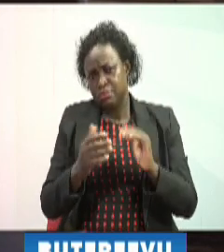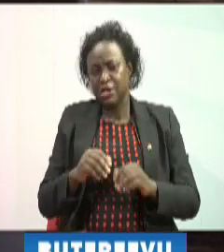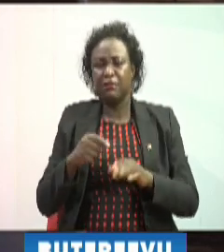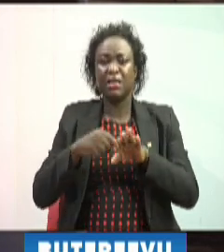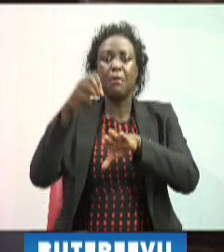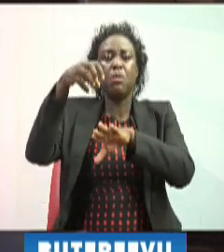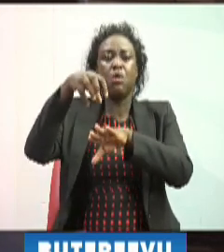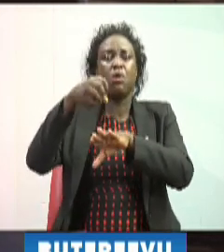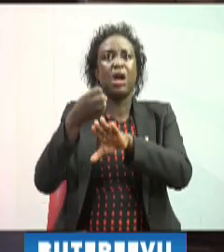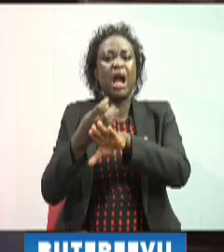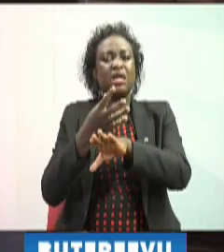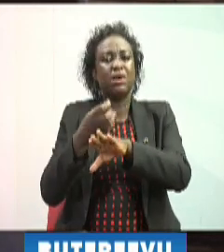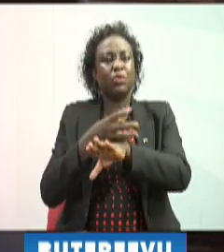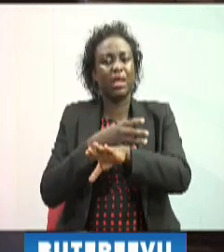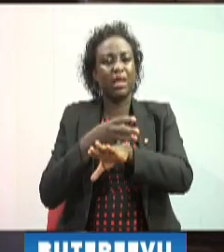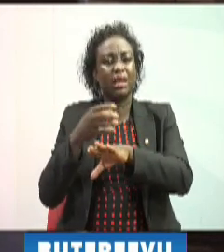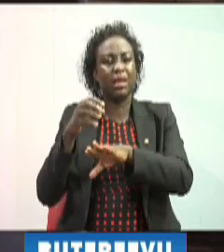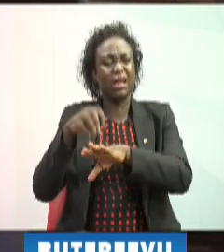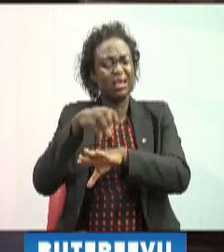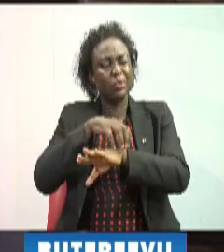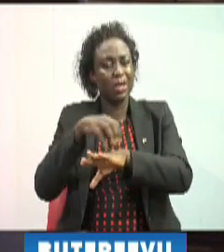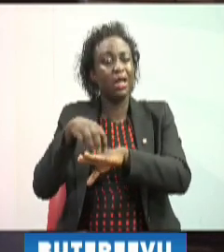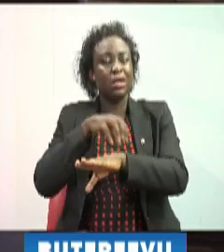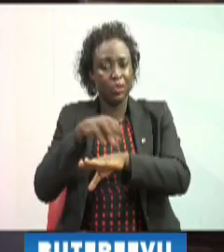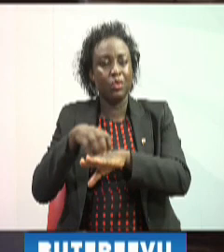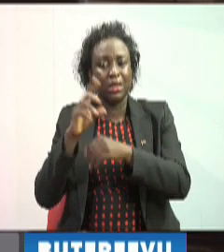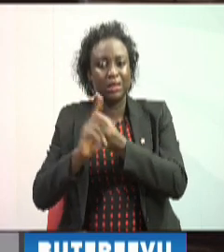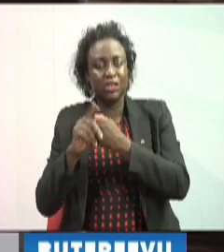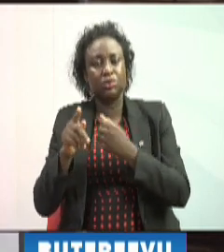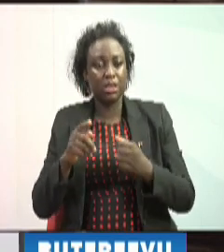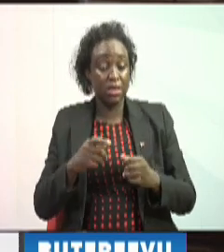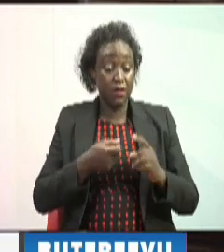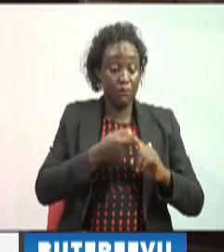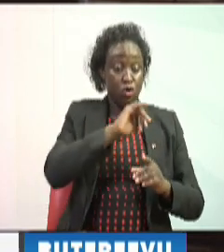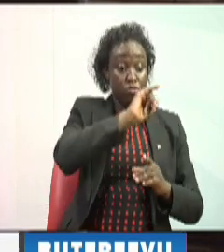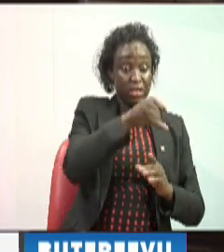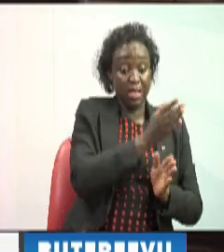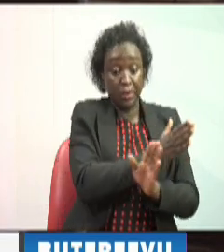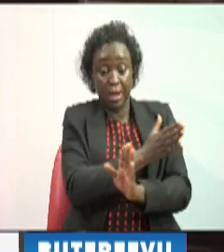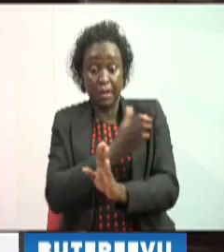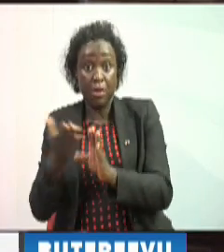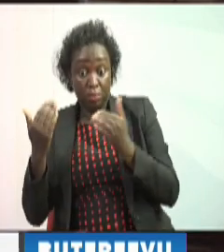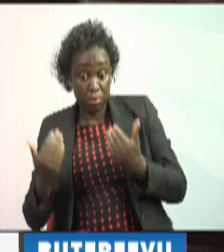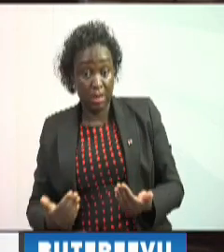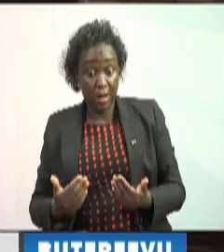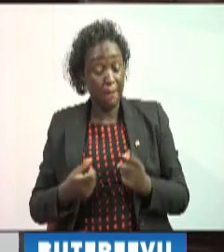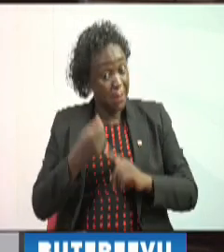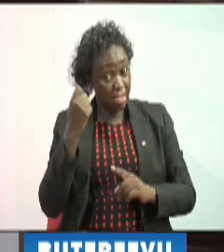Ikatakwi district alone, since the month of January up to date,